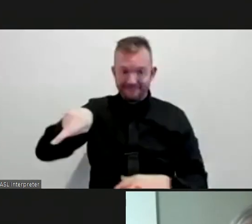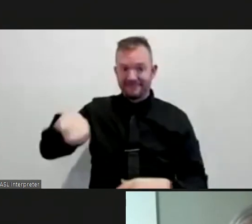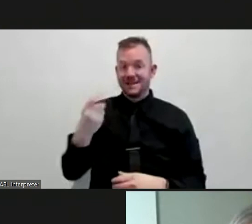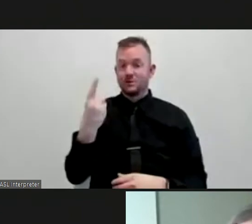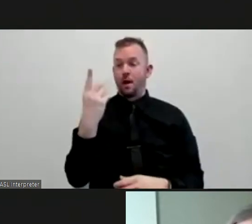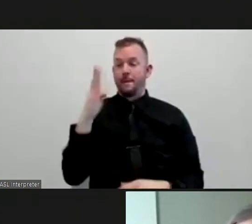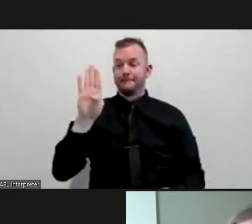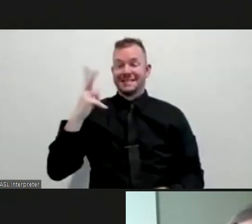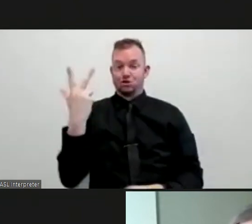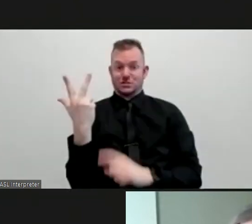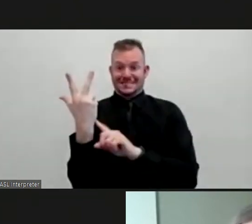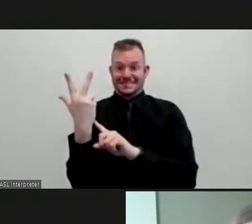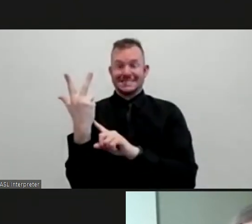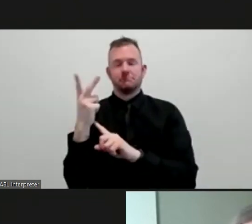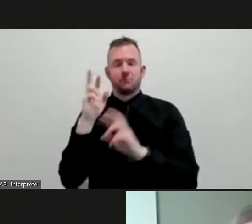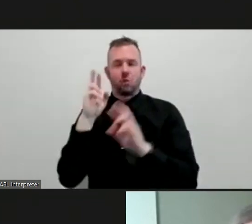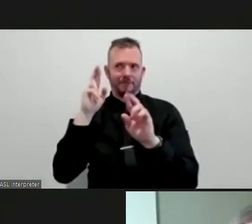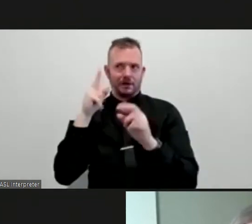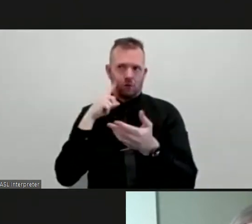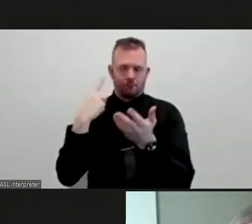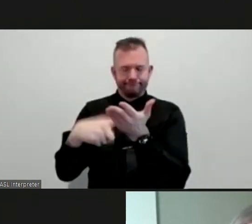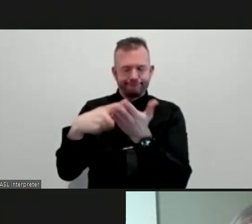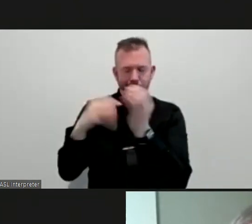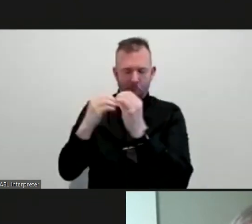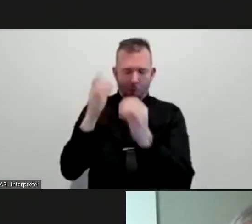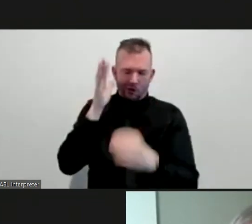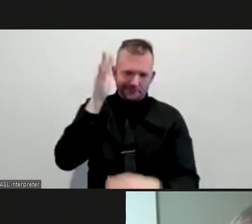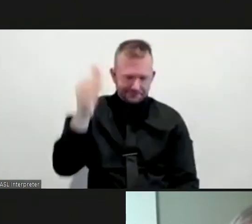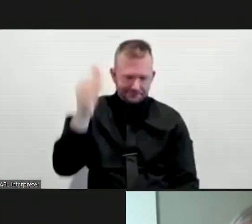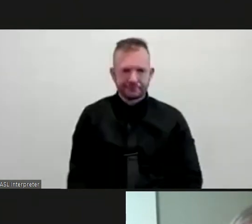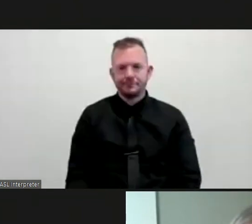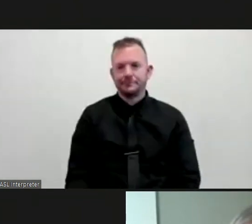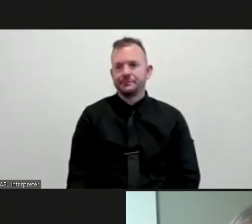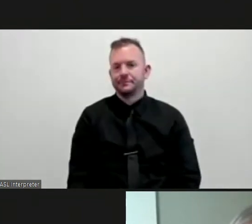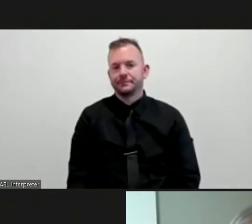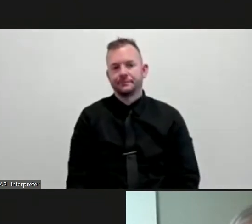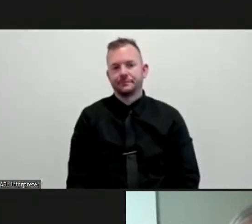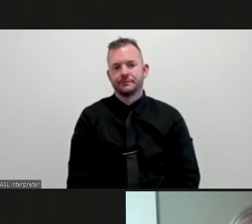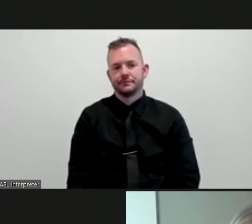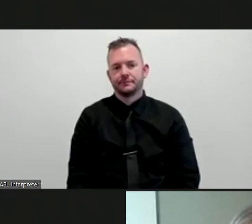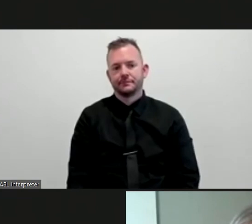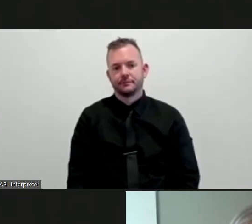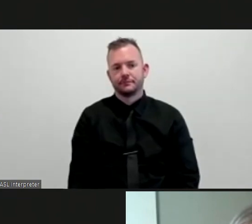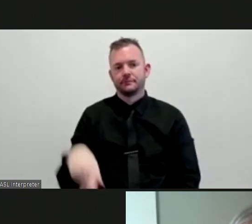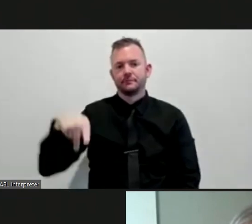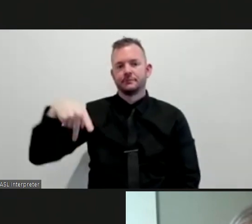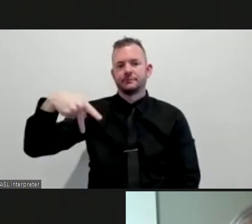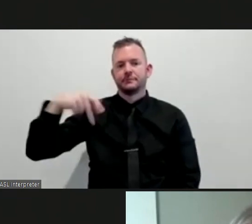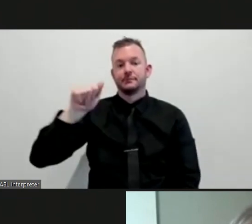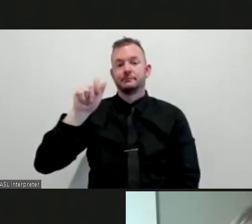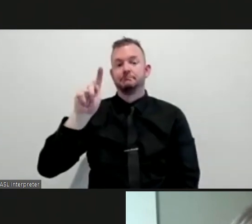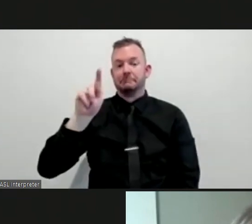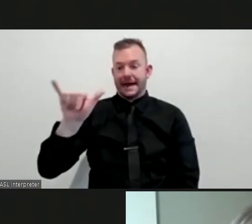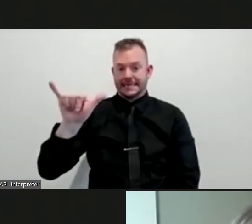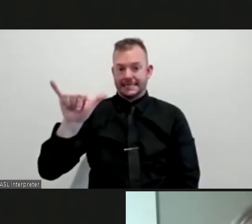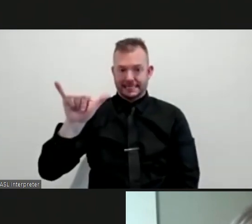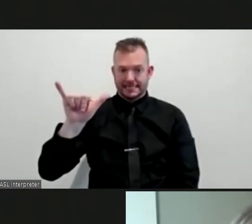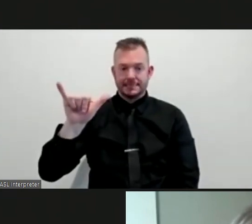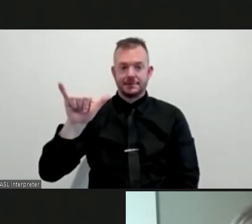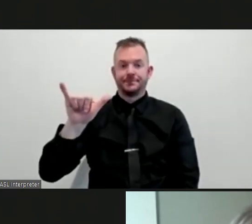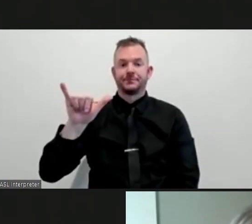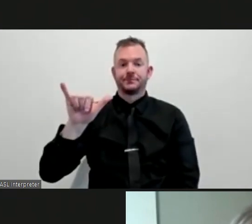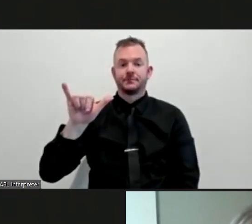Great, thank you. Patty, I'm going to take it over to you. Hi, this is Patty with the Associated Press in Denver. So